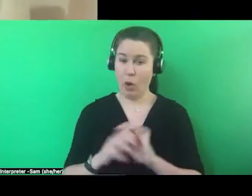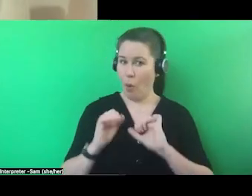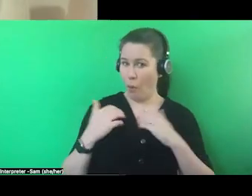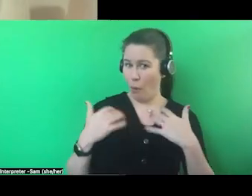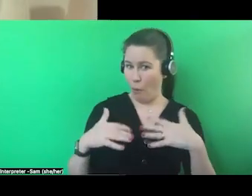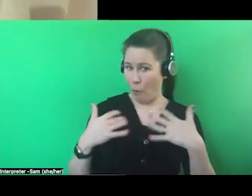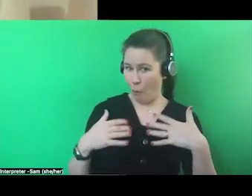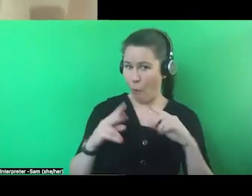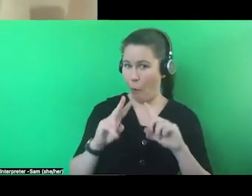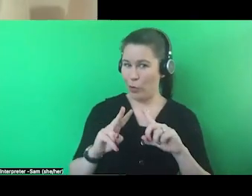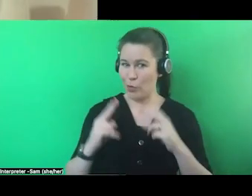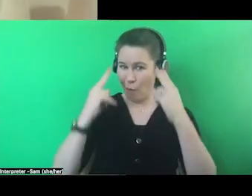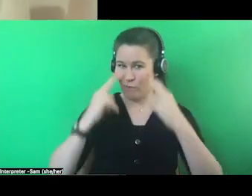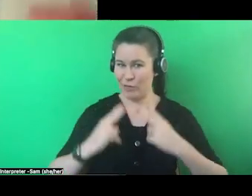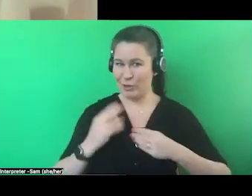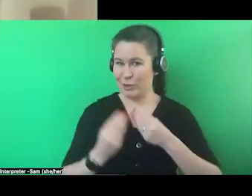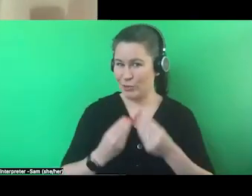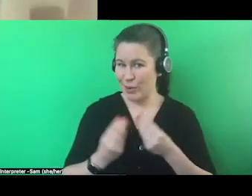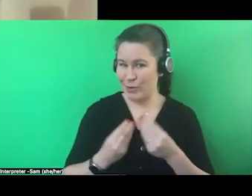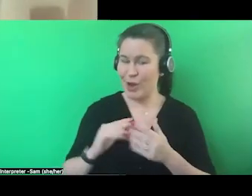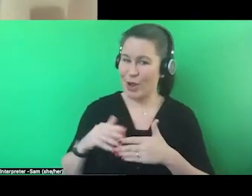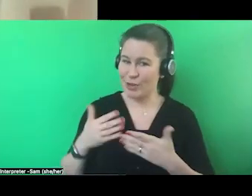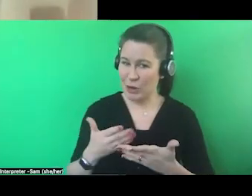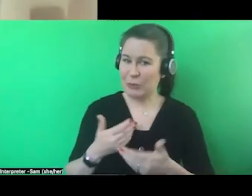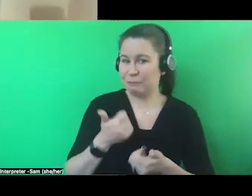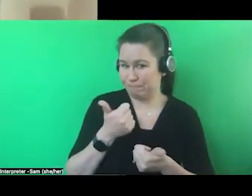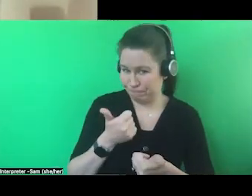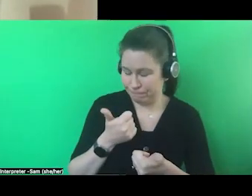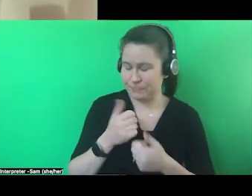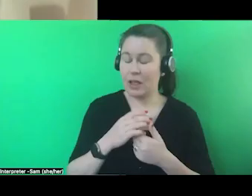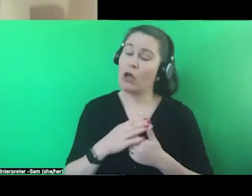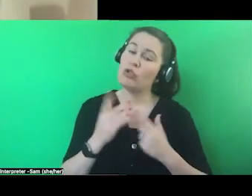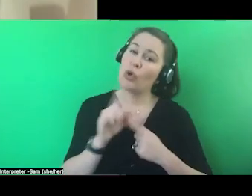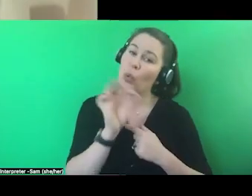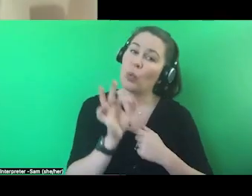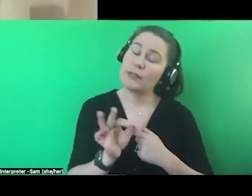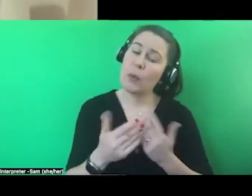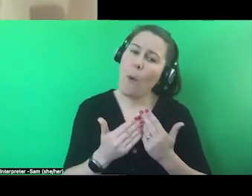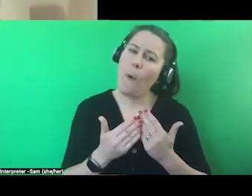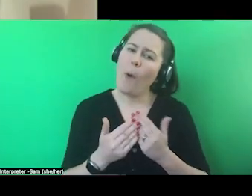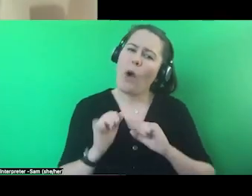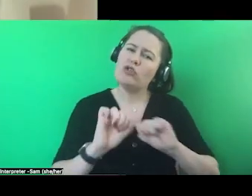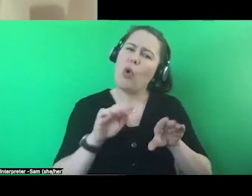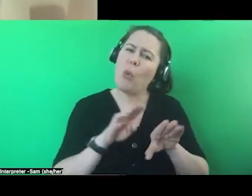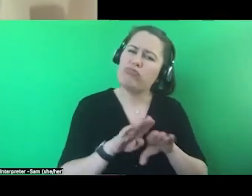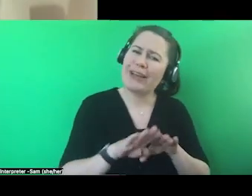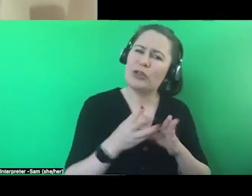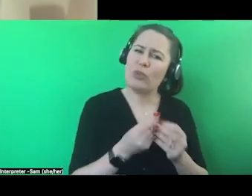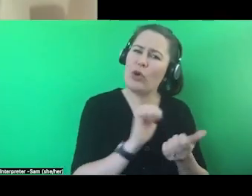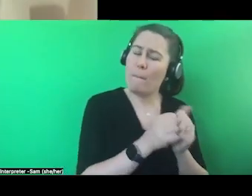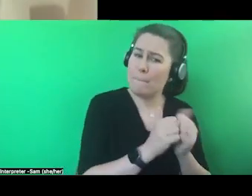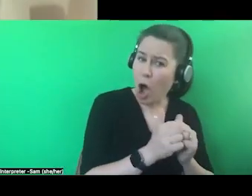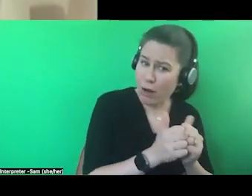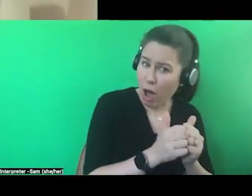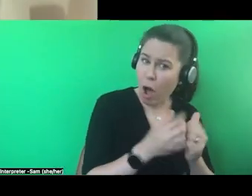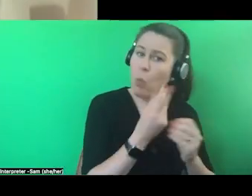interessato maggiormente and di pratico della introduction. tua What was most interesting for you in the practice of your partner, of